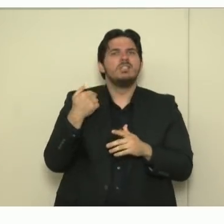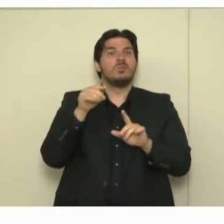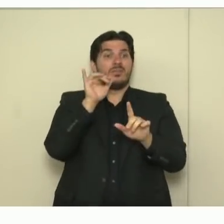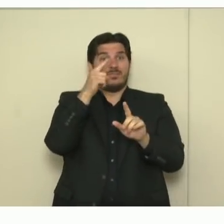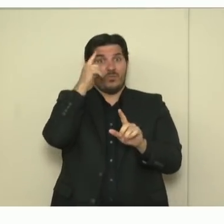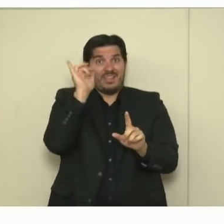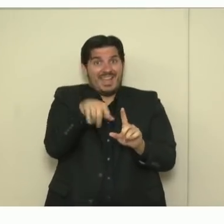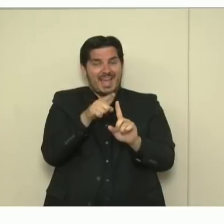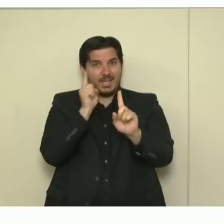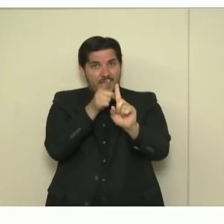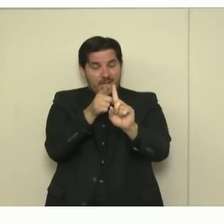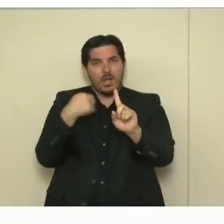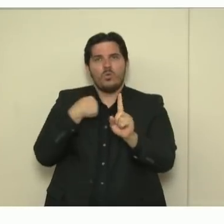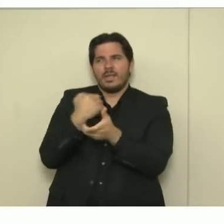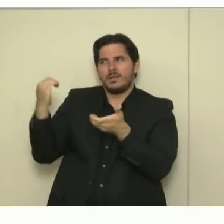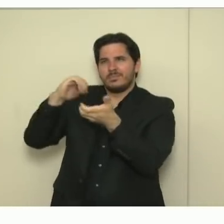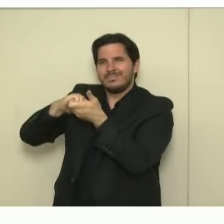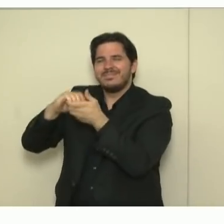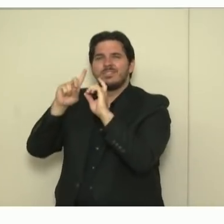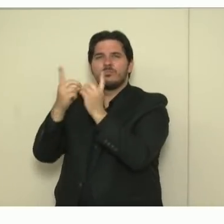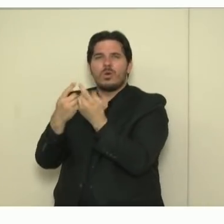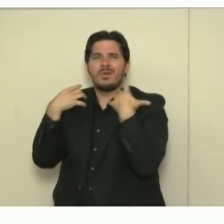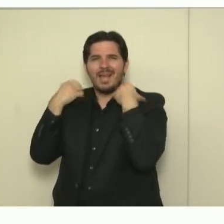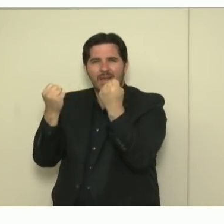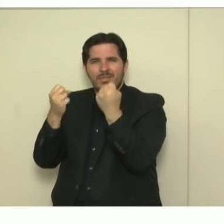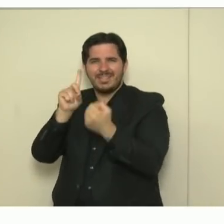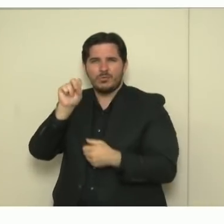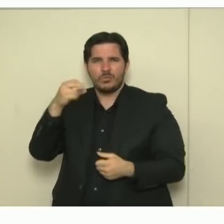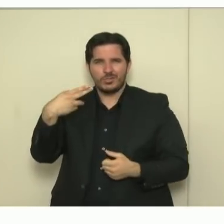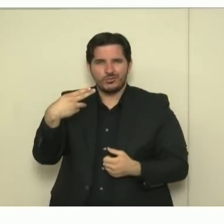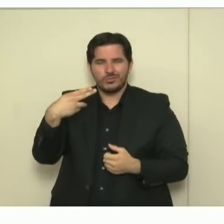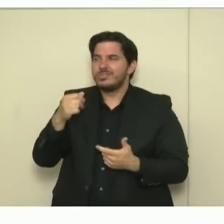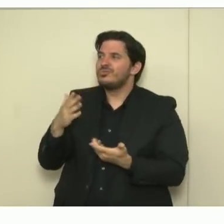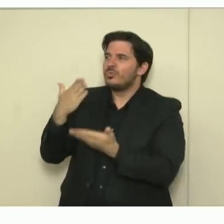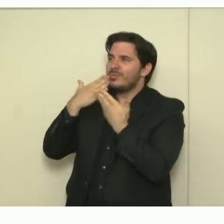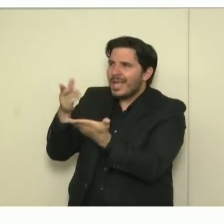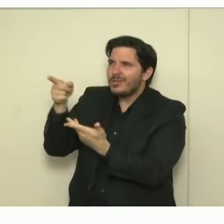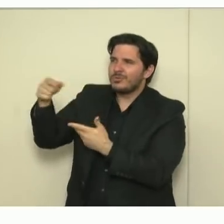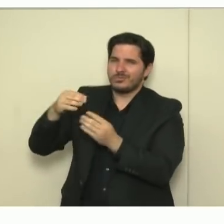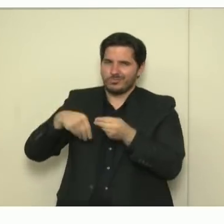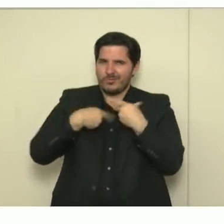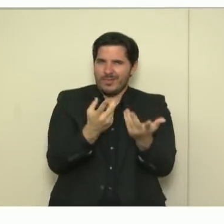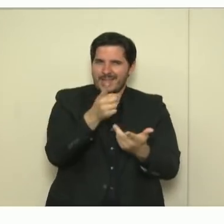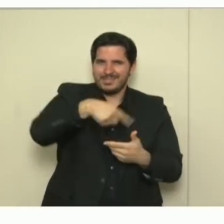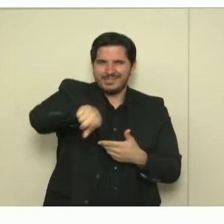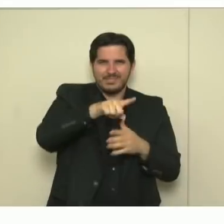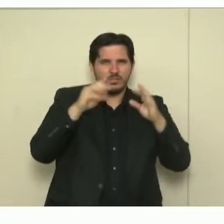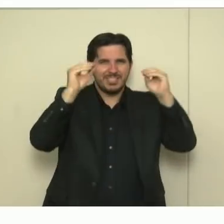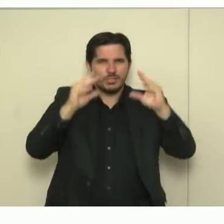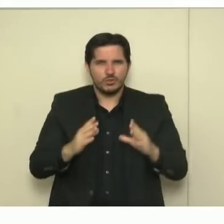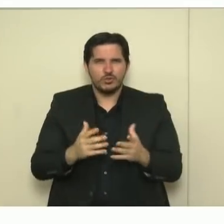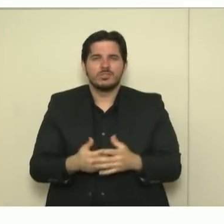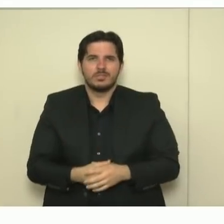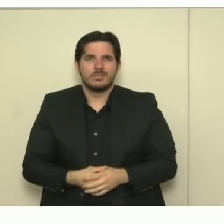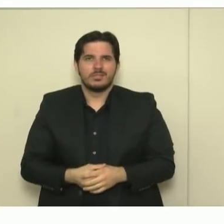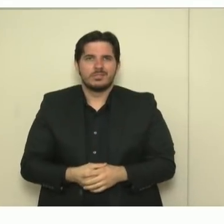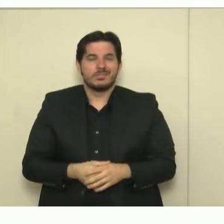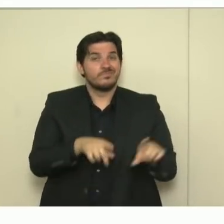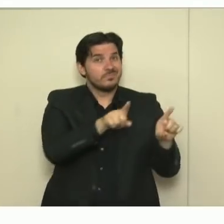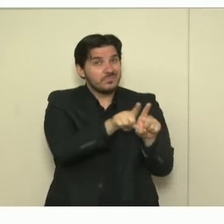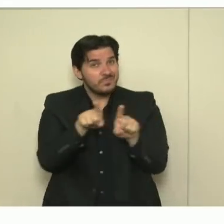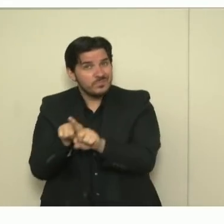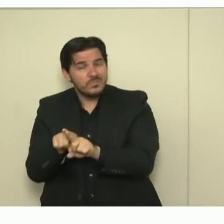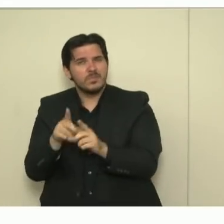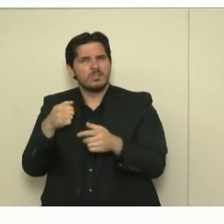sure that we are able to provide access to those resources out to all of our educators. In addition, we've been working very closely